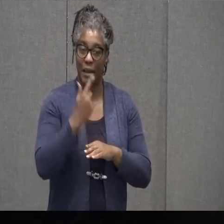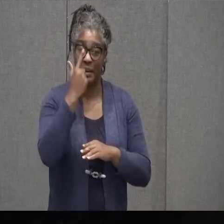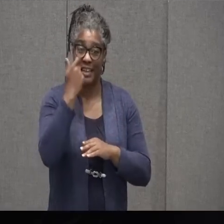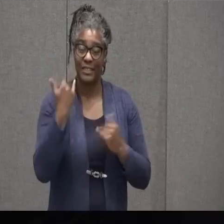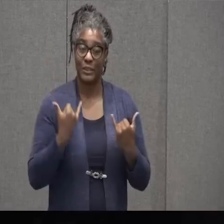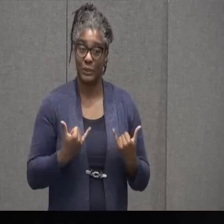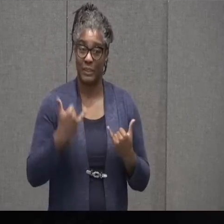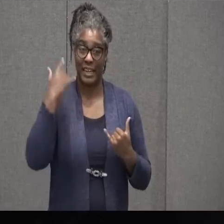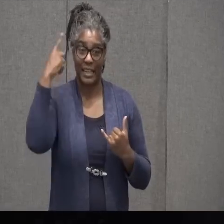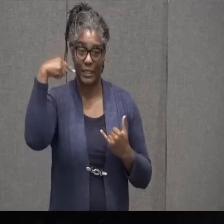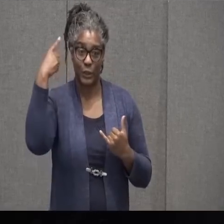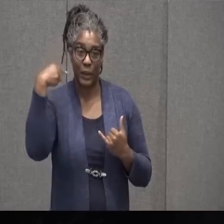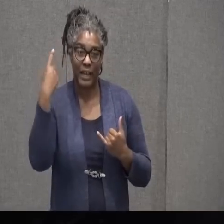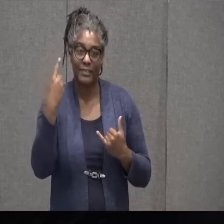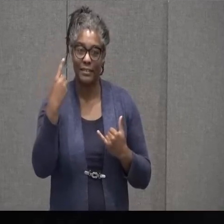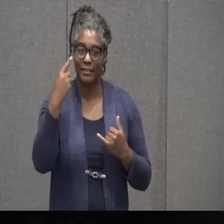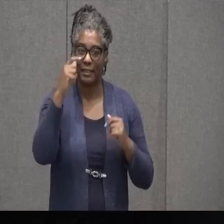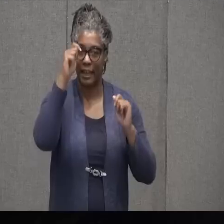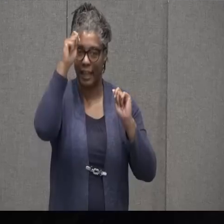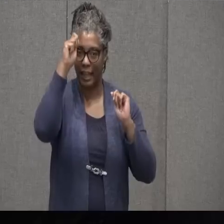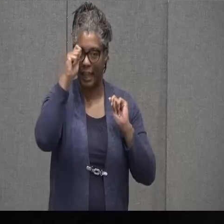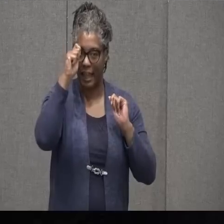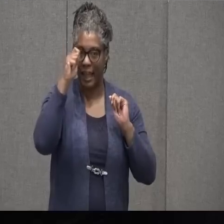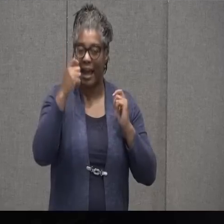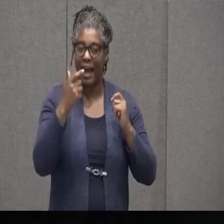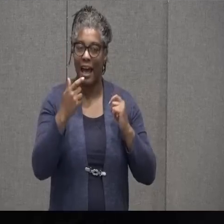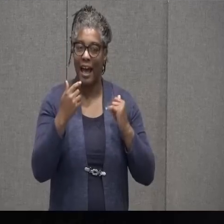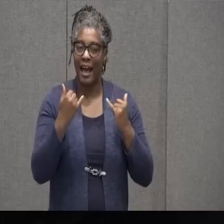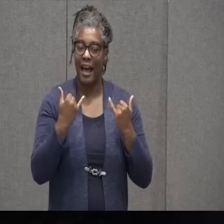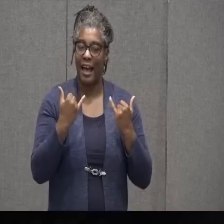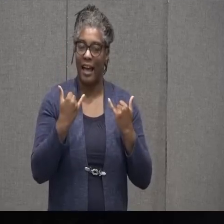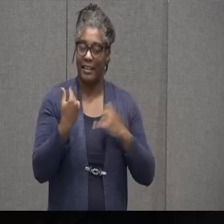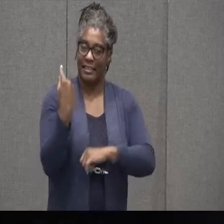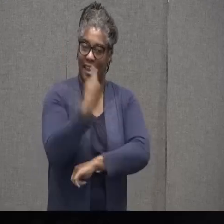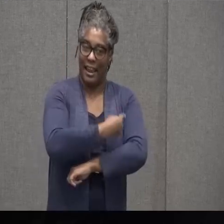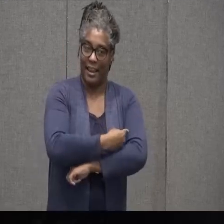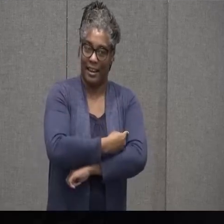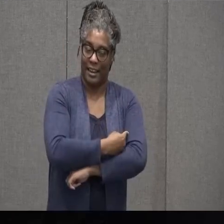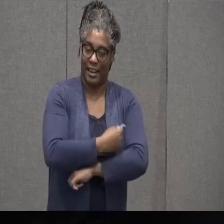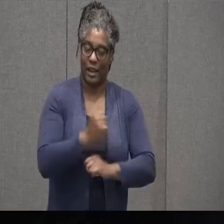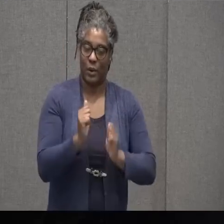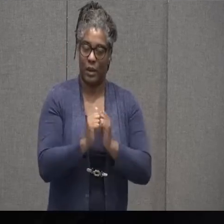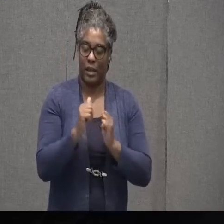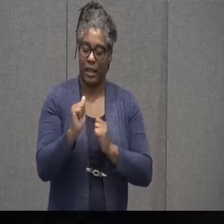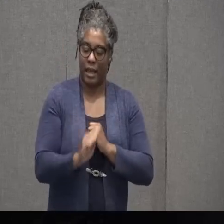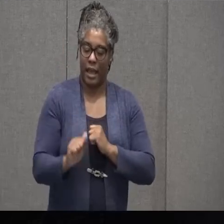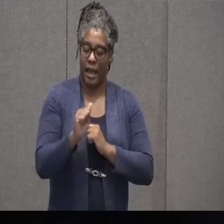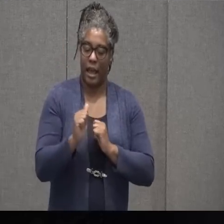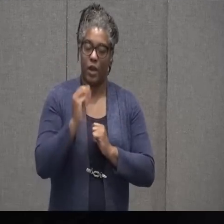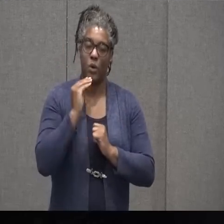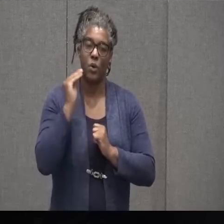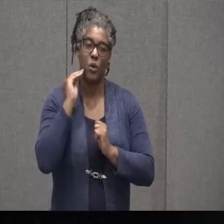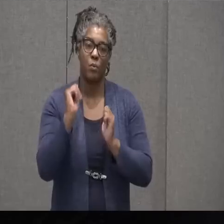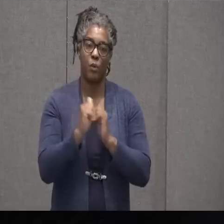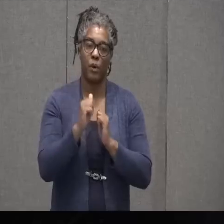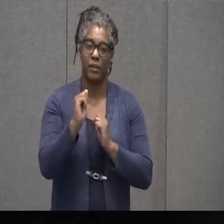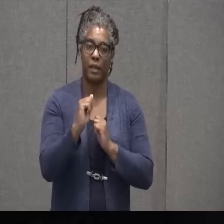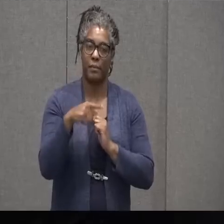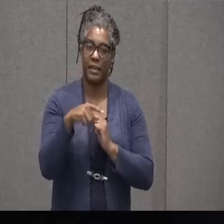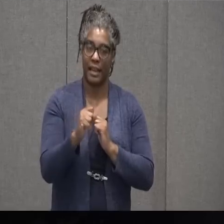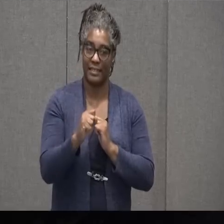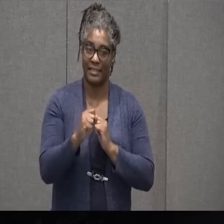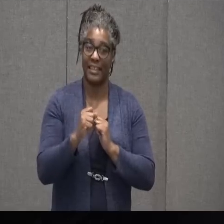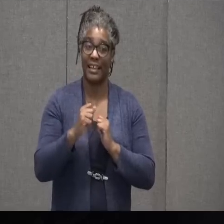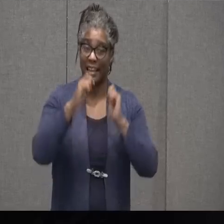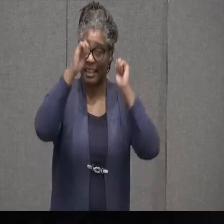Home with APS. So this is my crazy hat, and it is a hat that I wanted. It is not